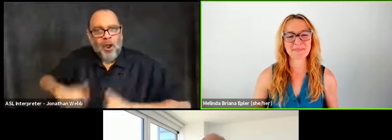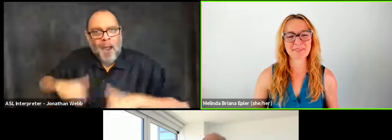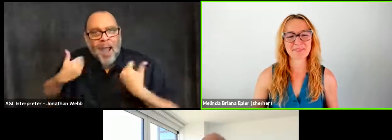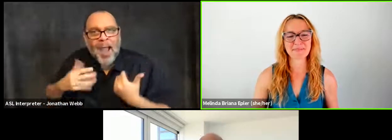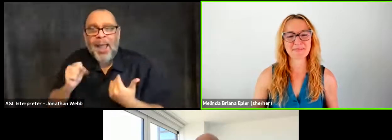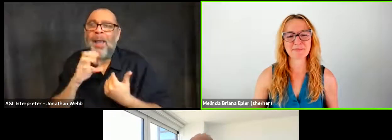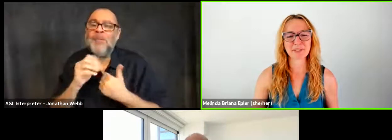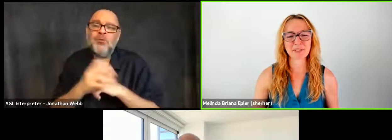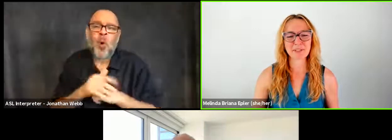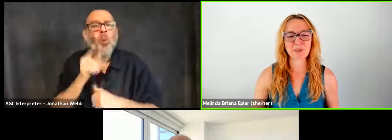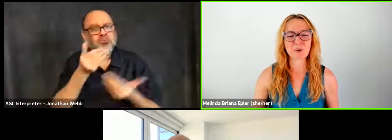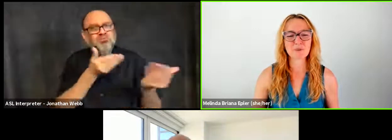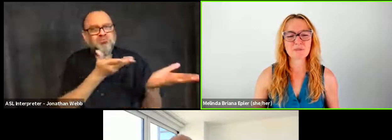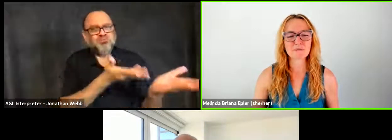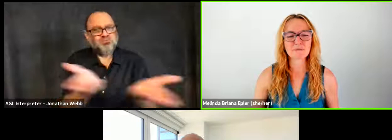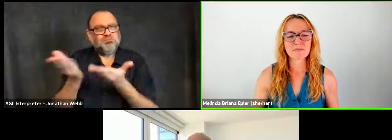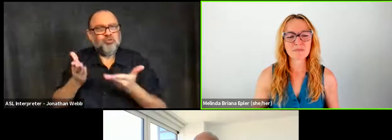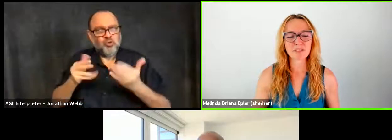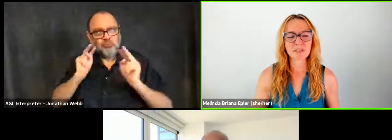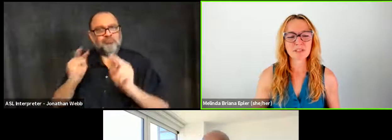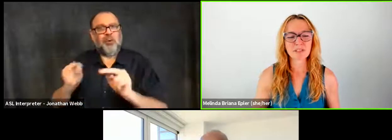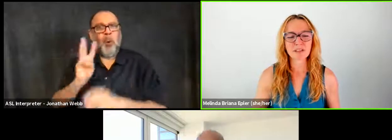Awesome. Well,